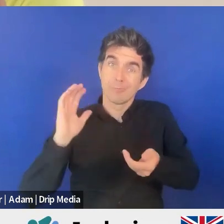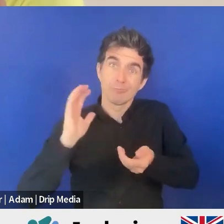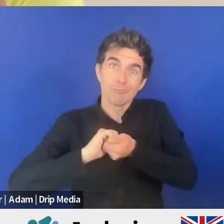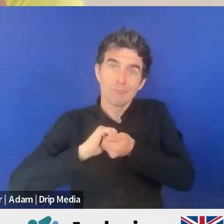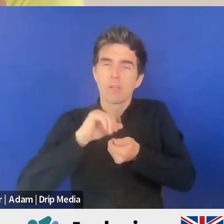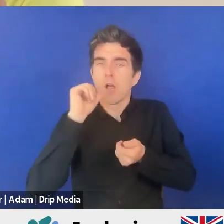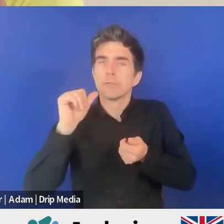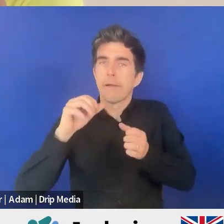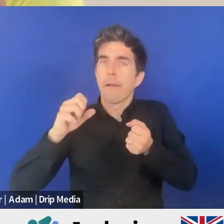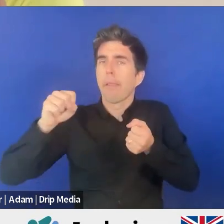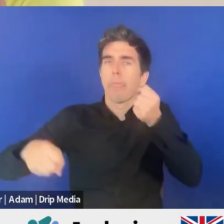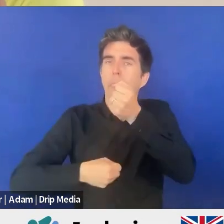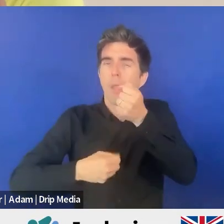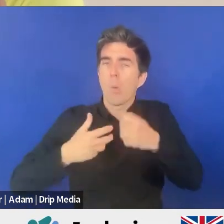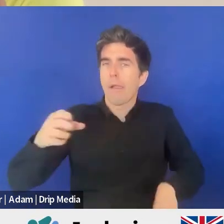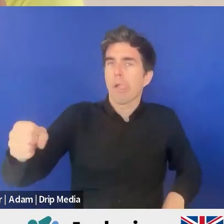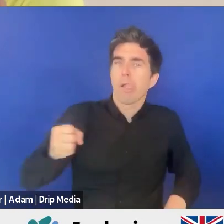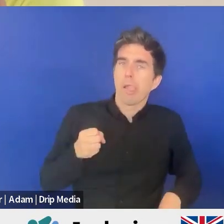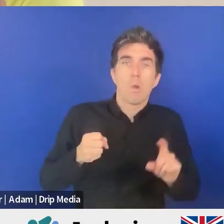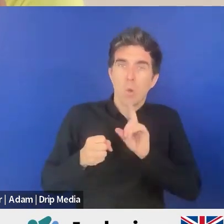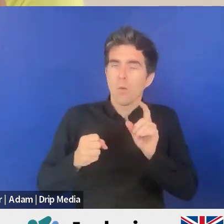And we know the issues that